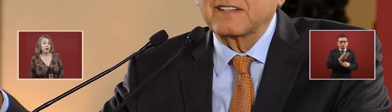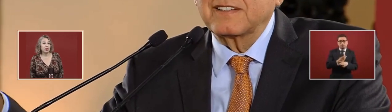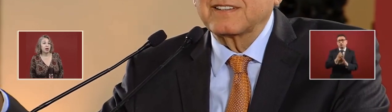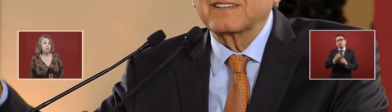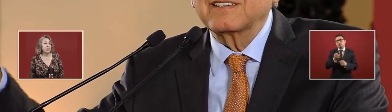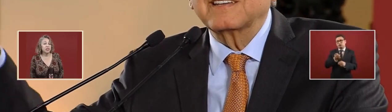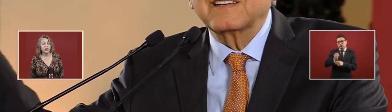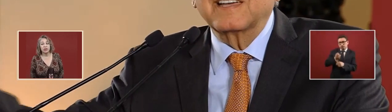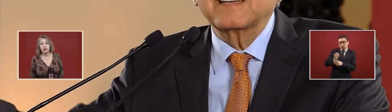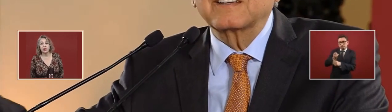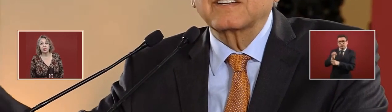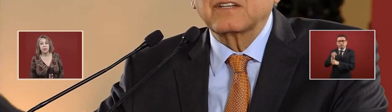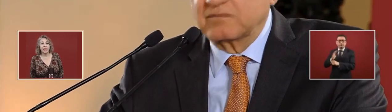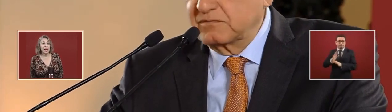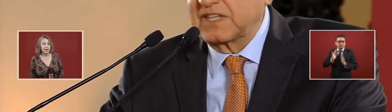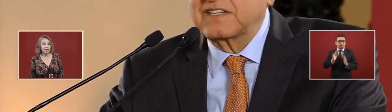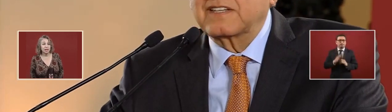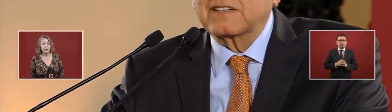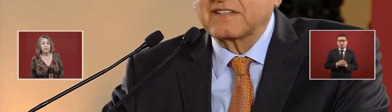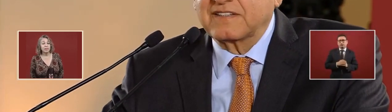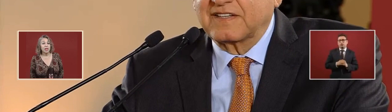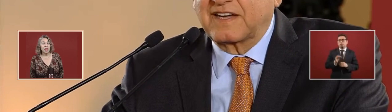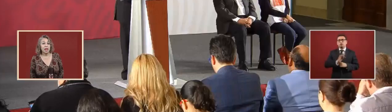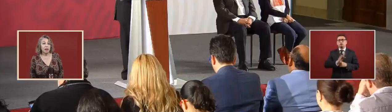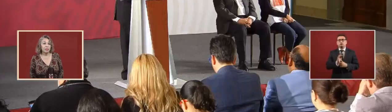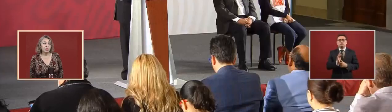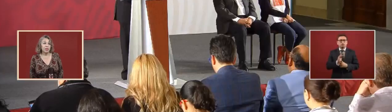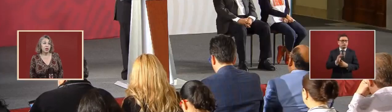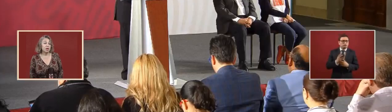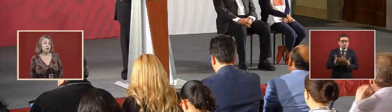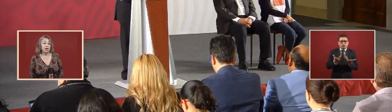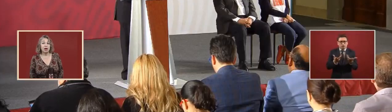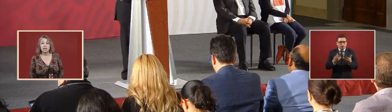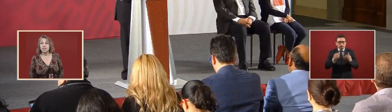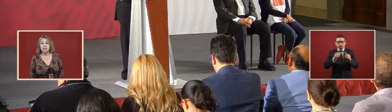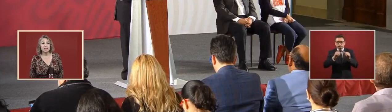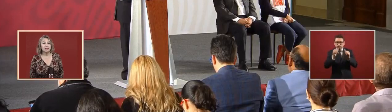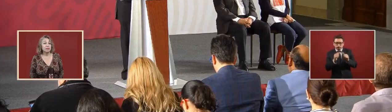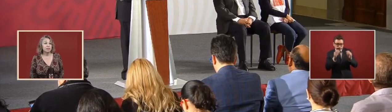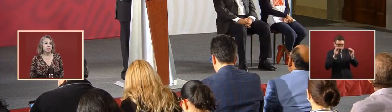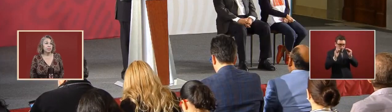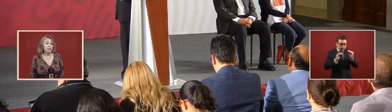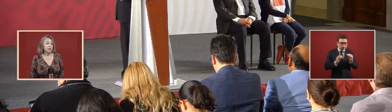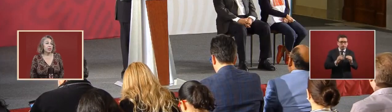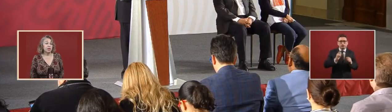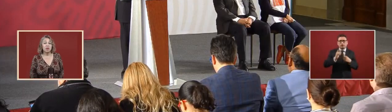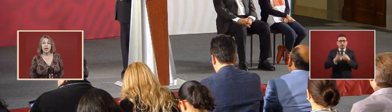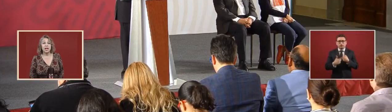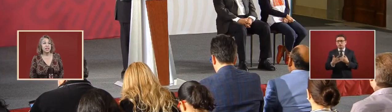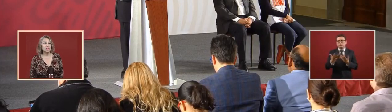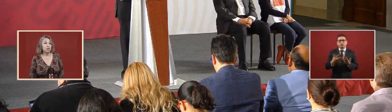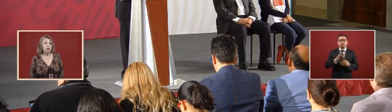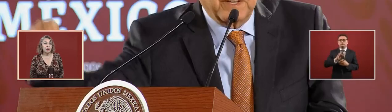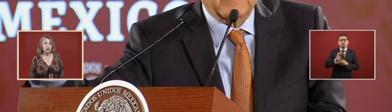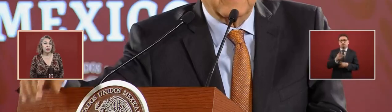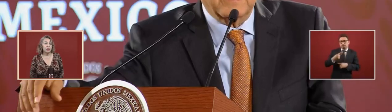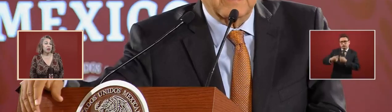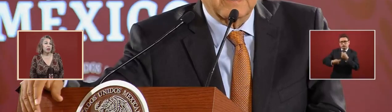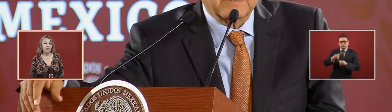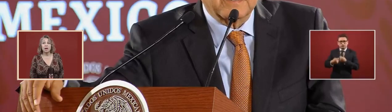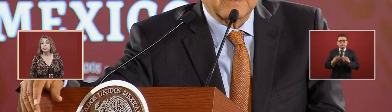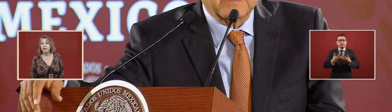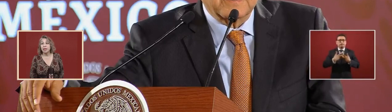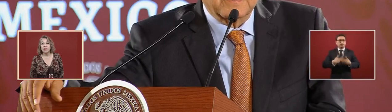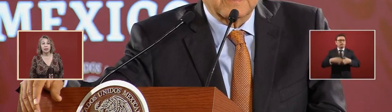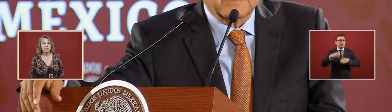or carpenter or mechanic or artisan en una tienda, or any store, en una empresa,